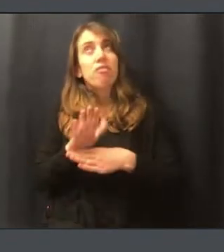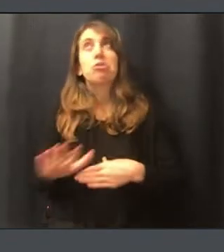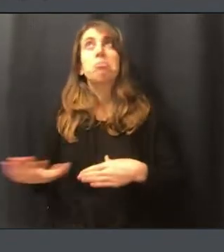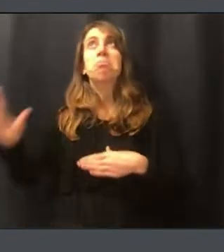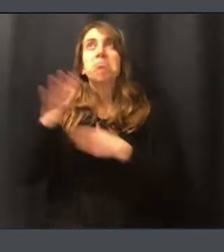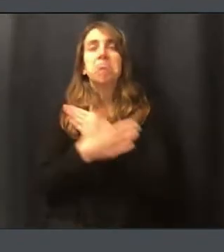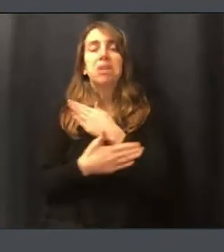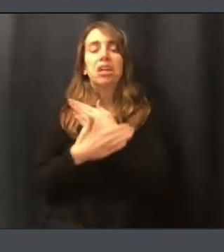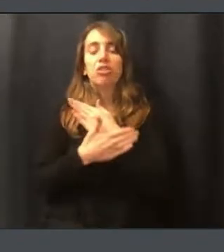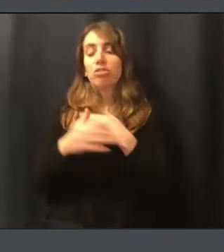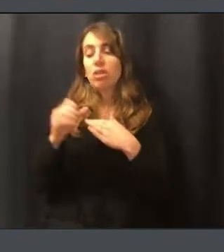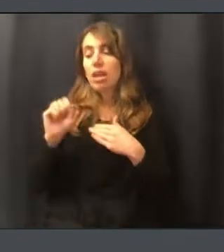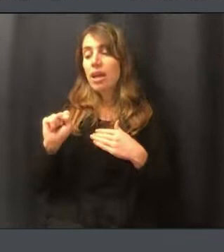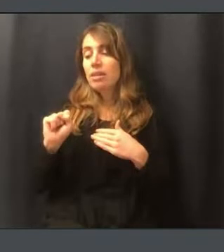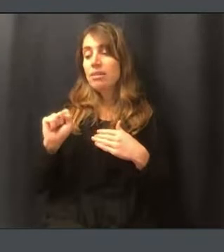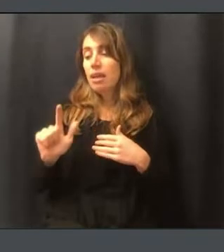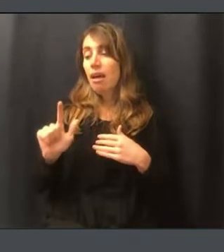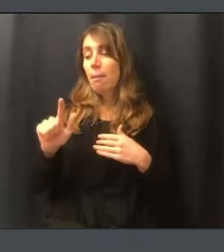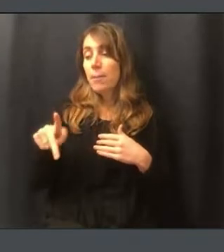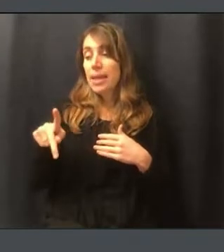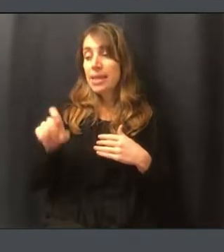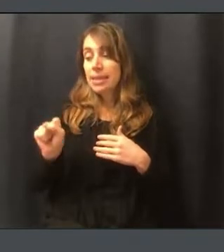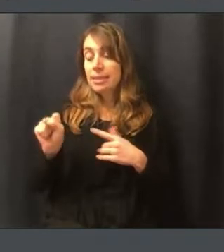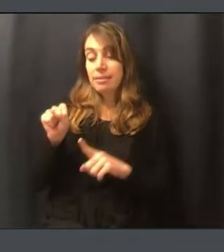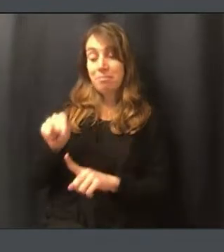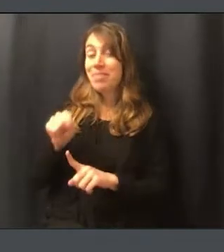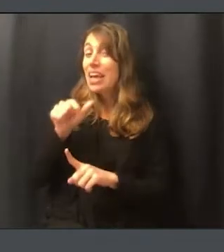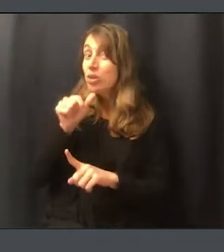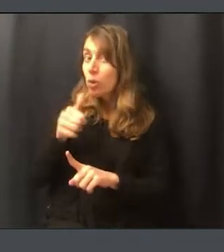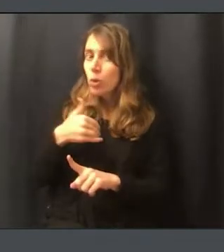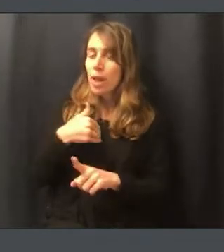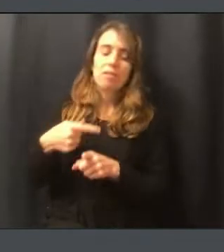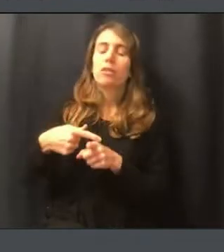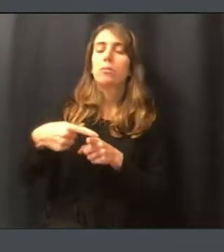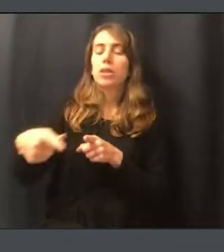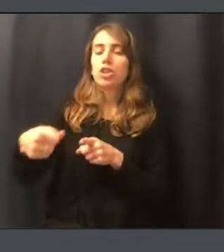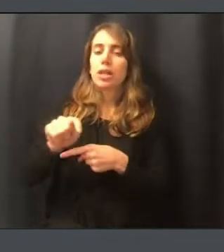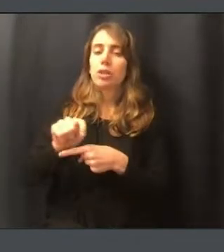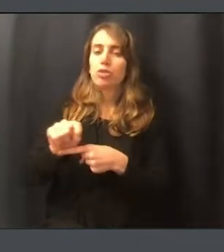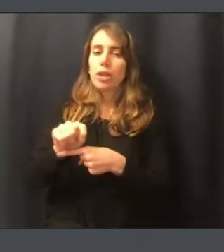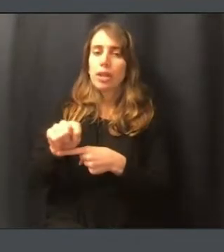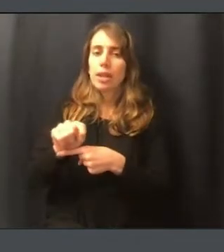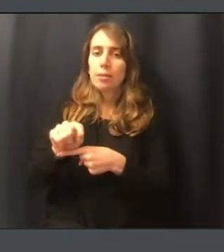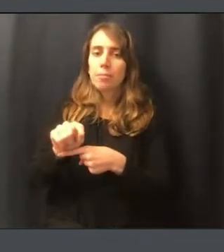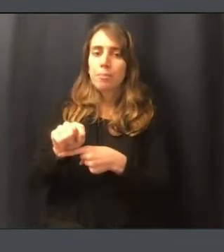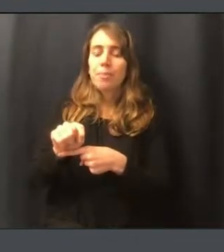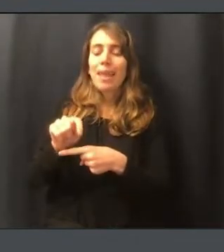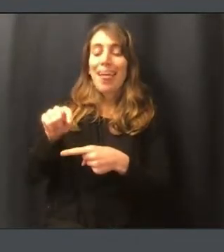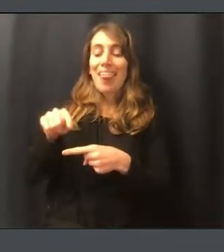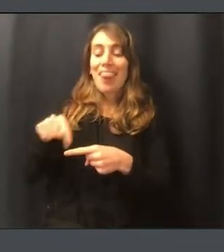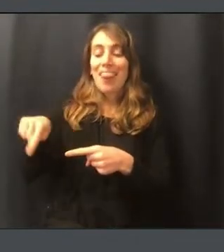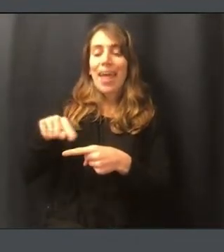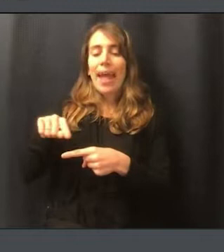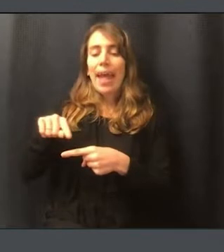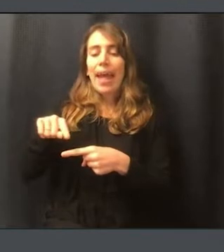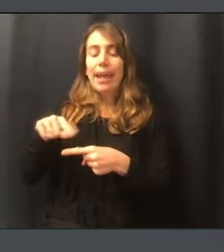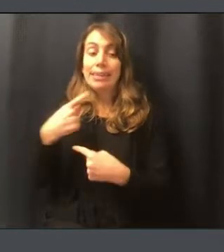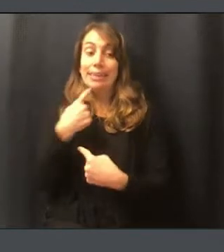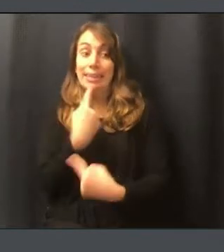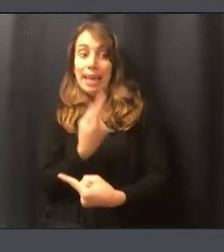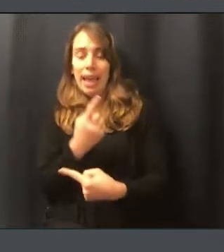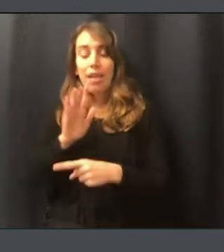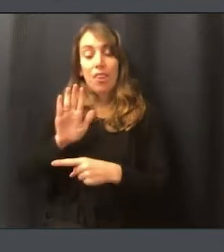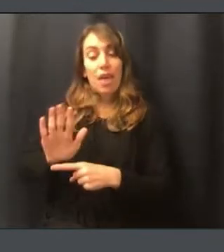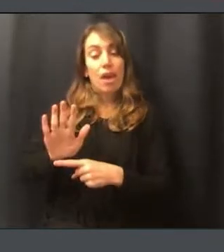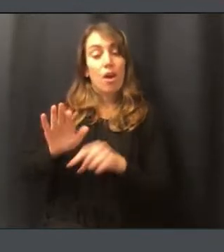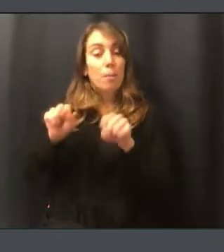SLPs who do not have specialized training in working with bilingual populations, they report that their ability to